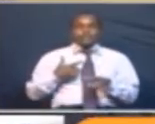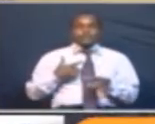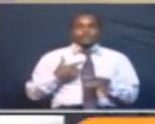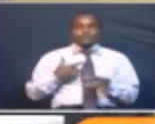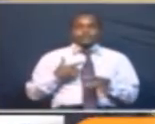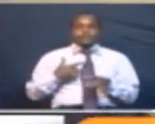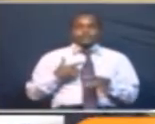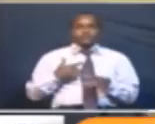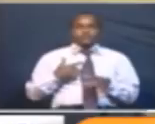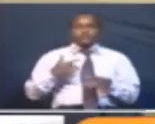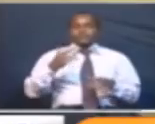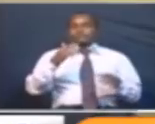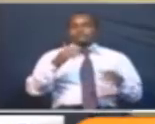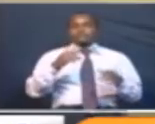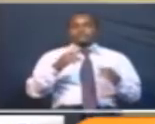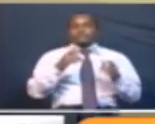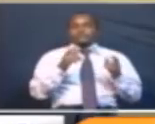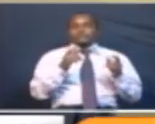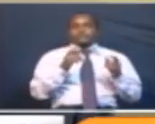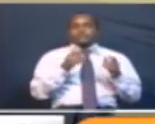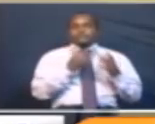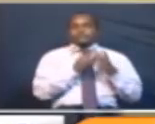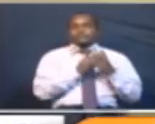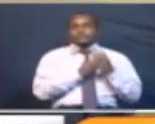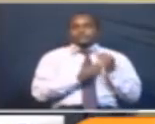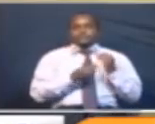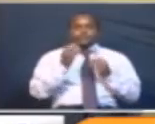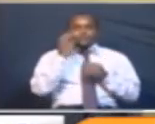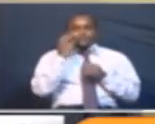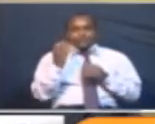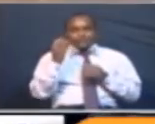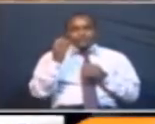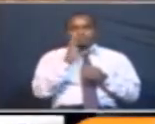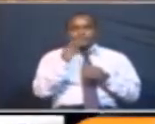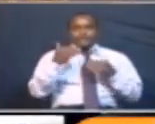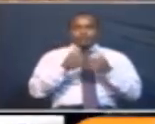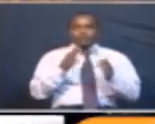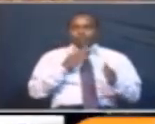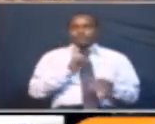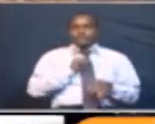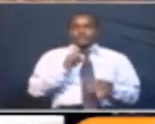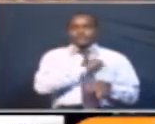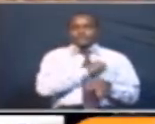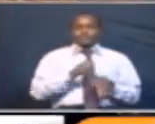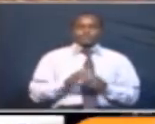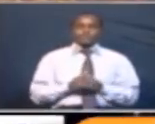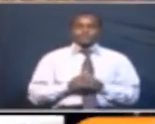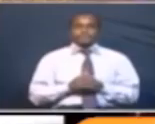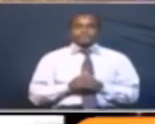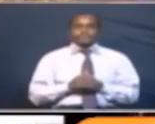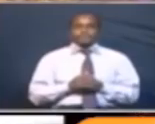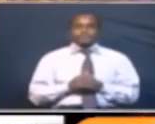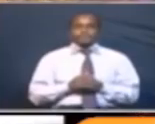quite aggrieved by this loss of our senator.